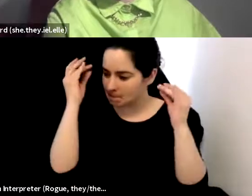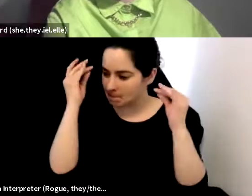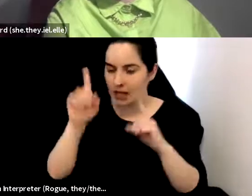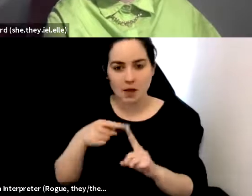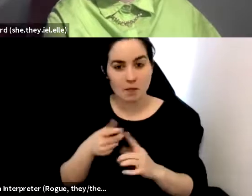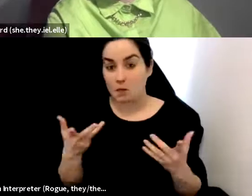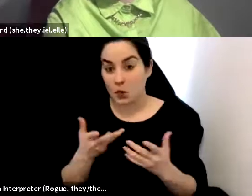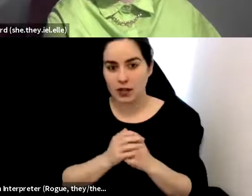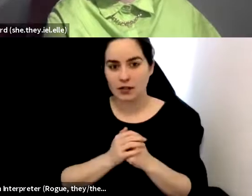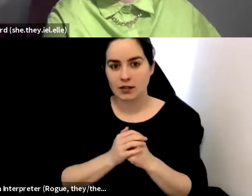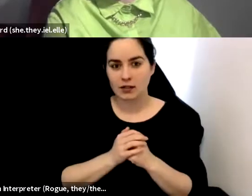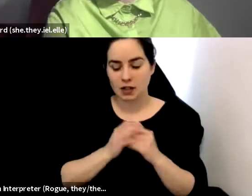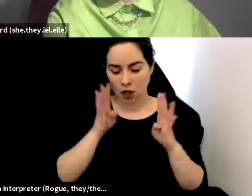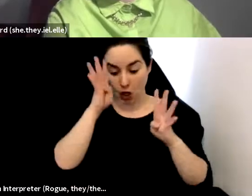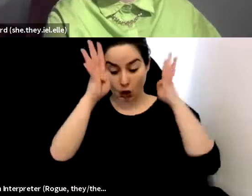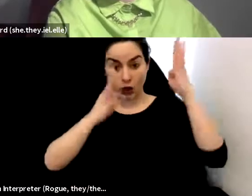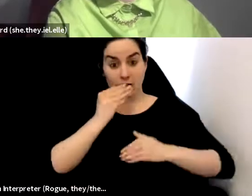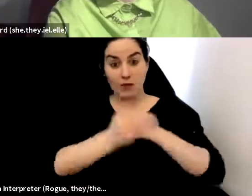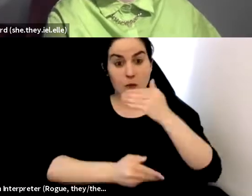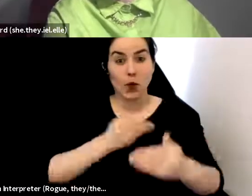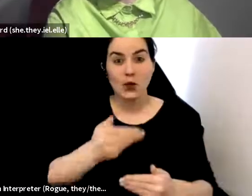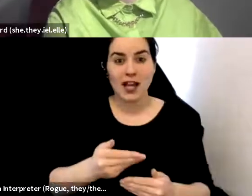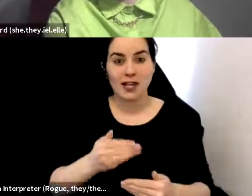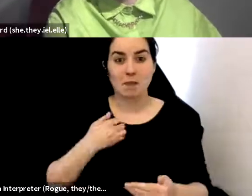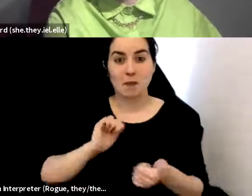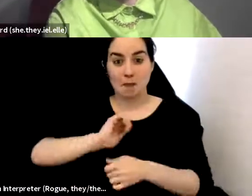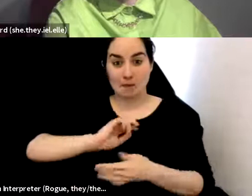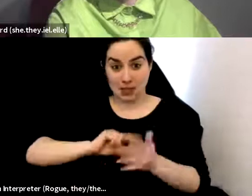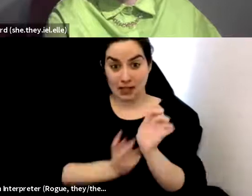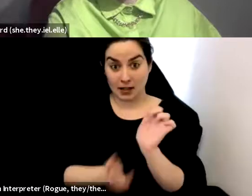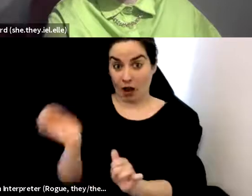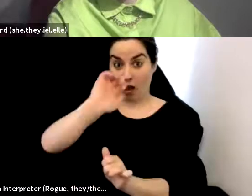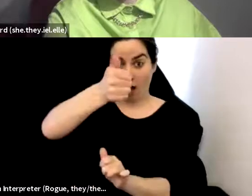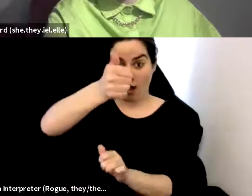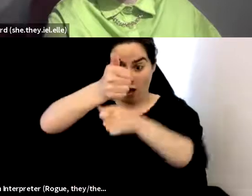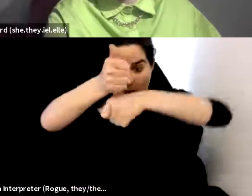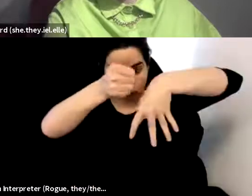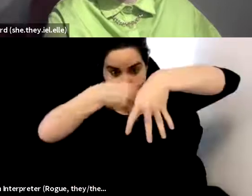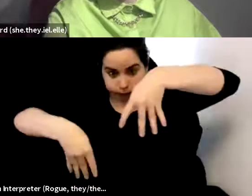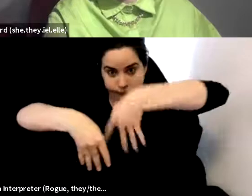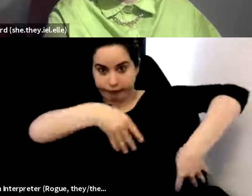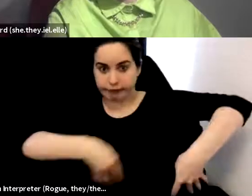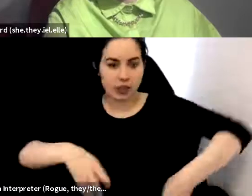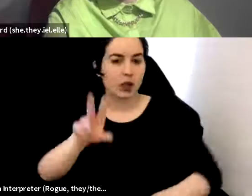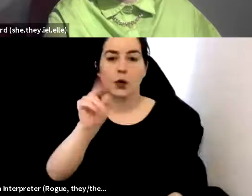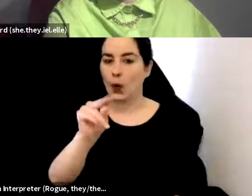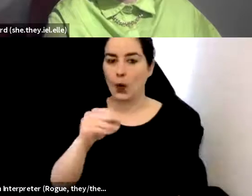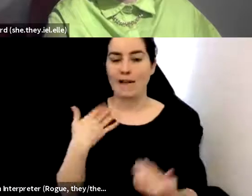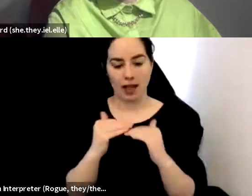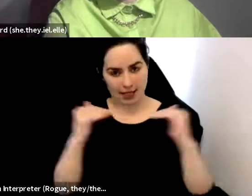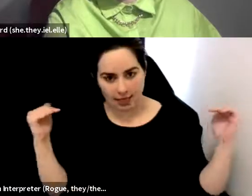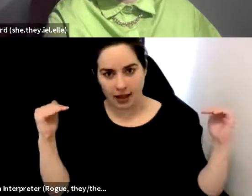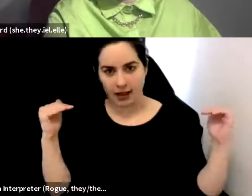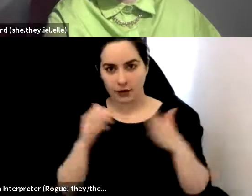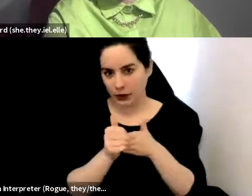about a creative process as being lateral leadership. And even inside of collaboration, there is one person who's potentially